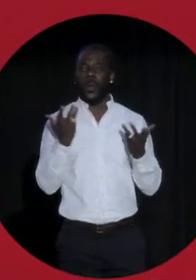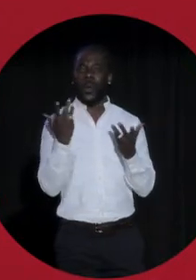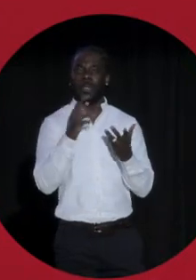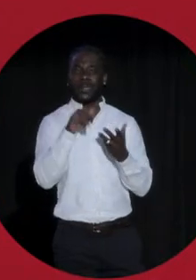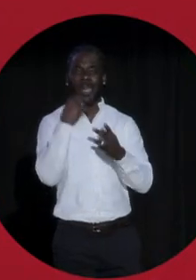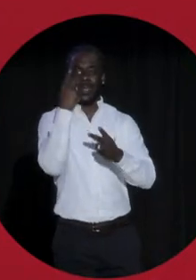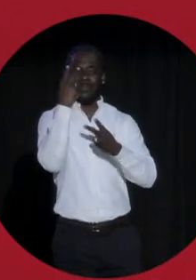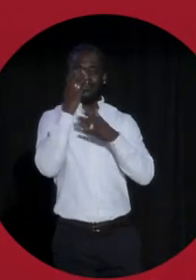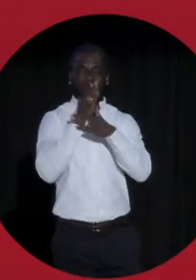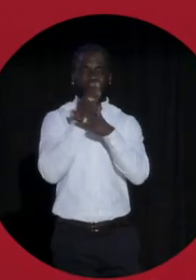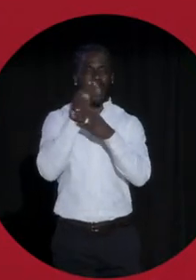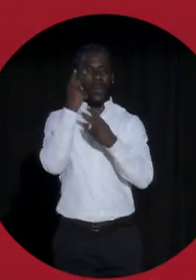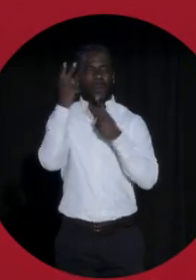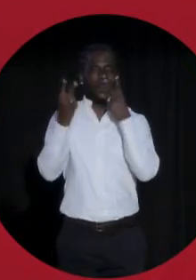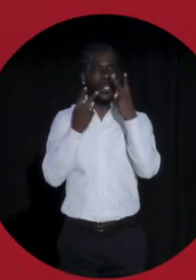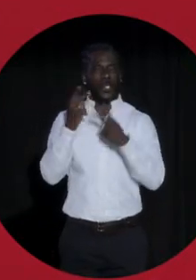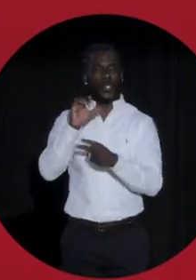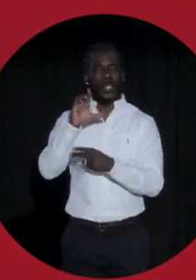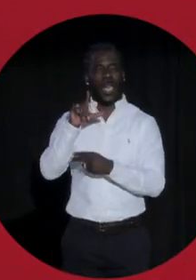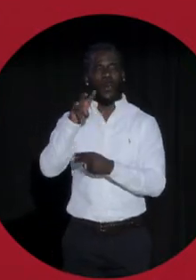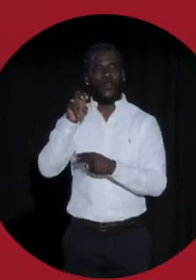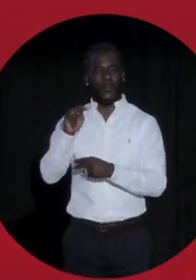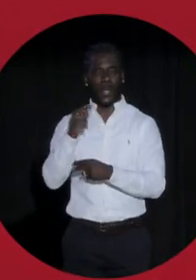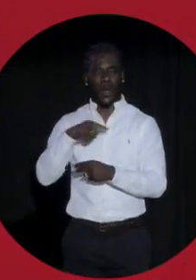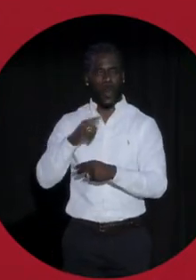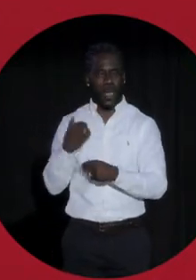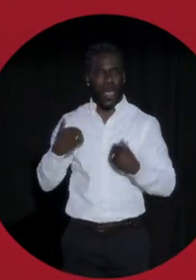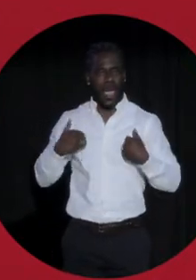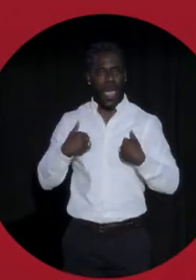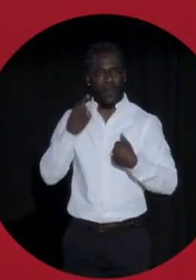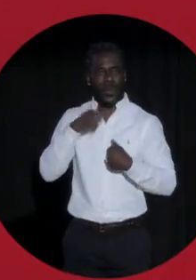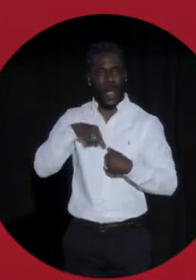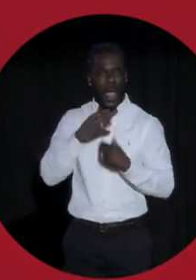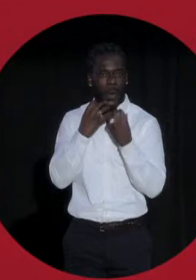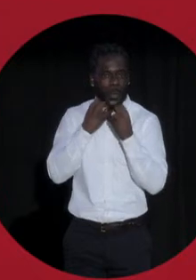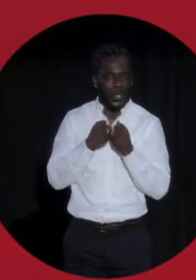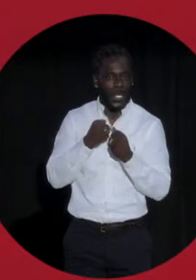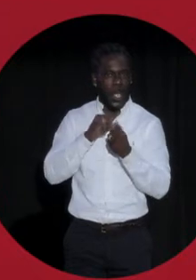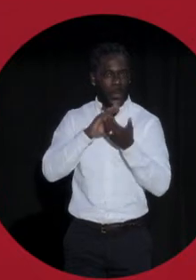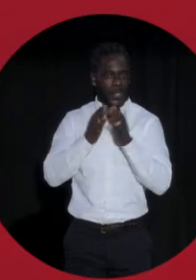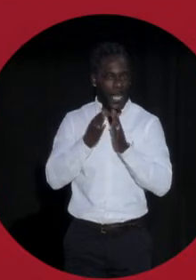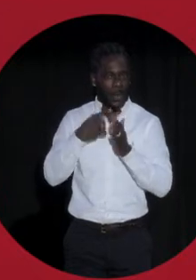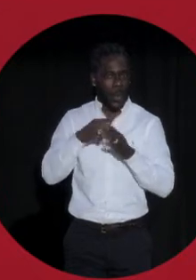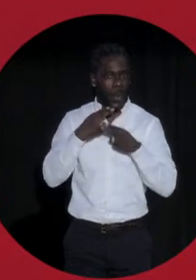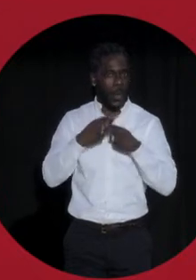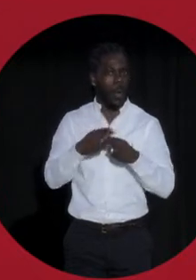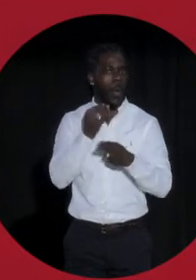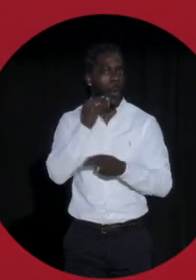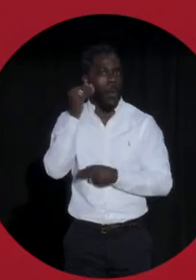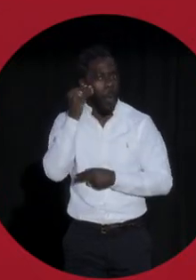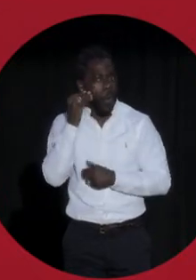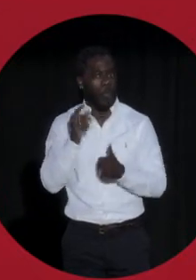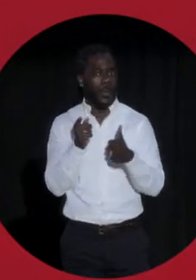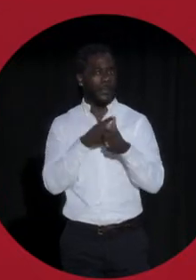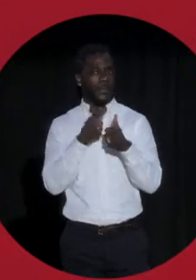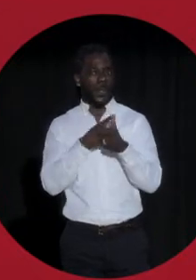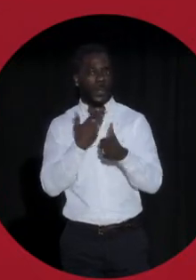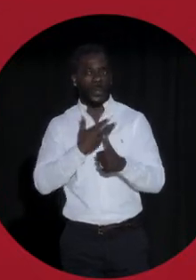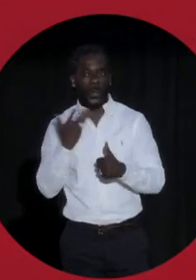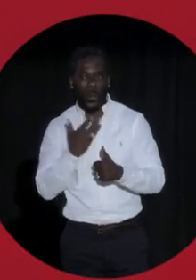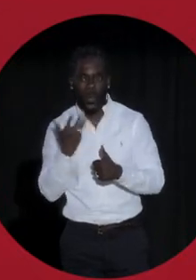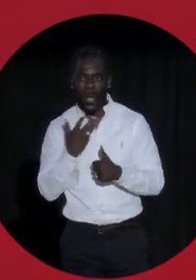shared vision, Calvin, that we hold for the beloved county we call home? Our first work is to engage